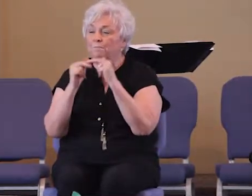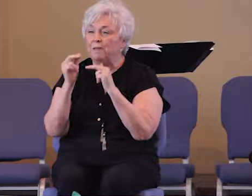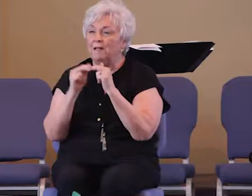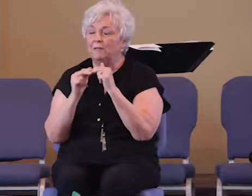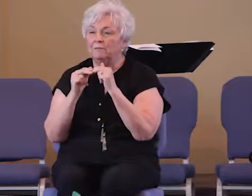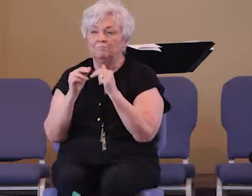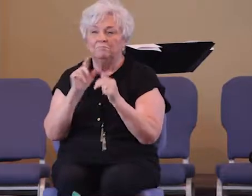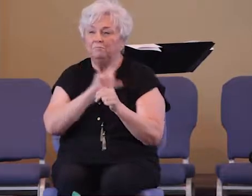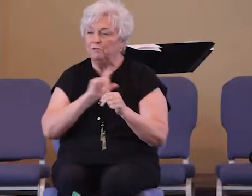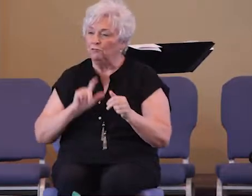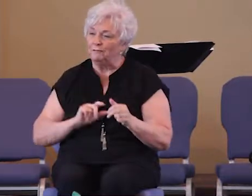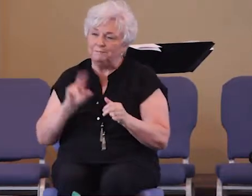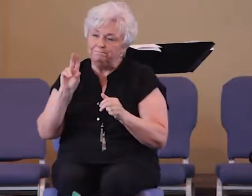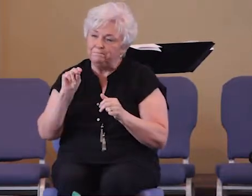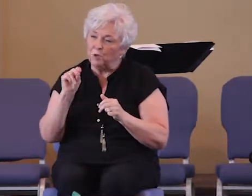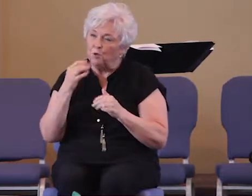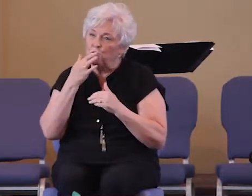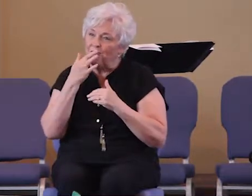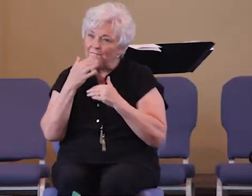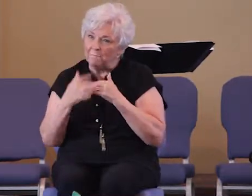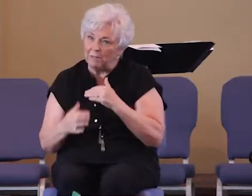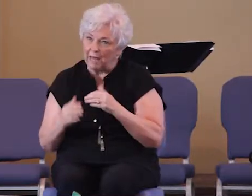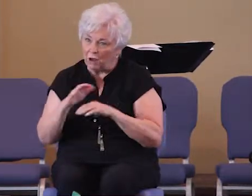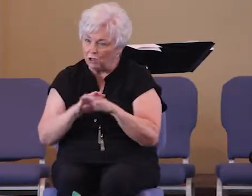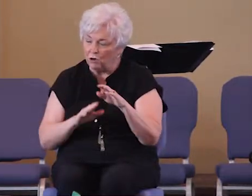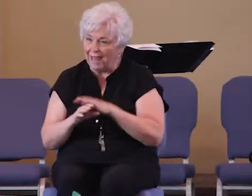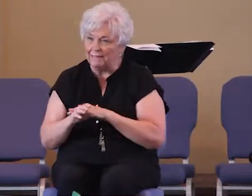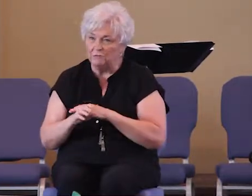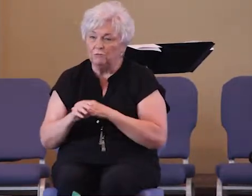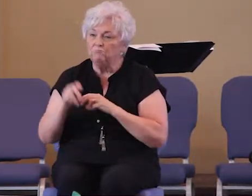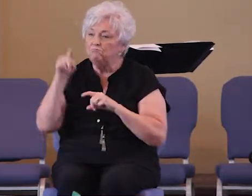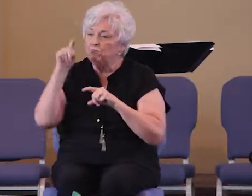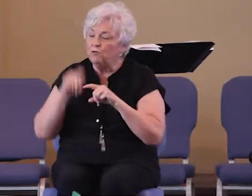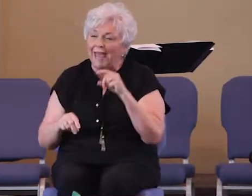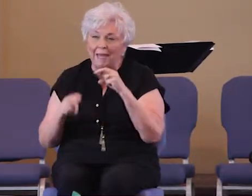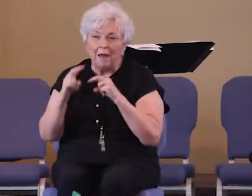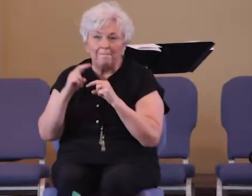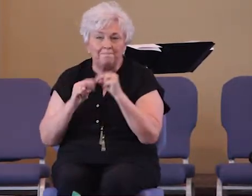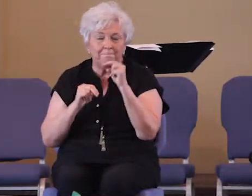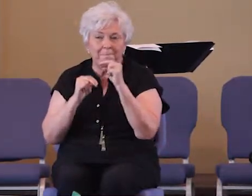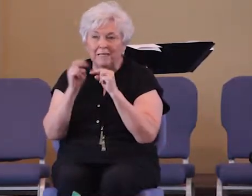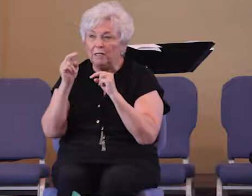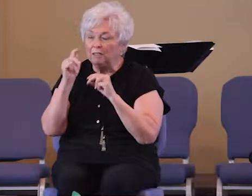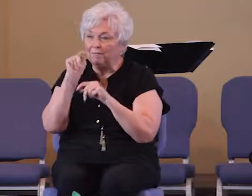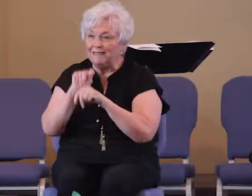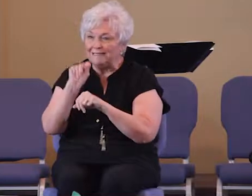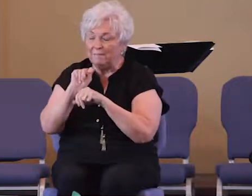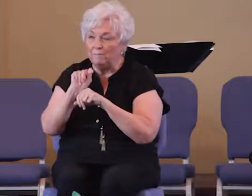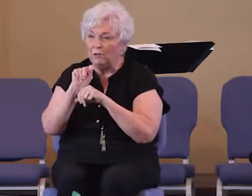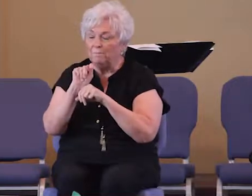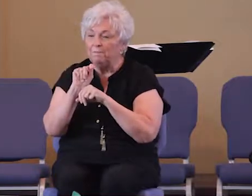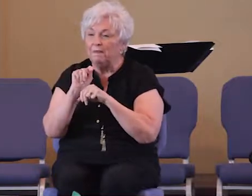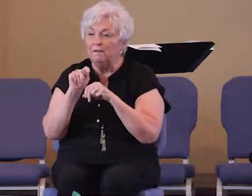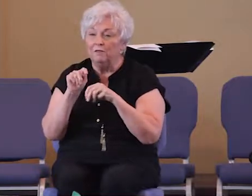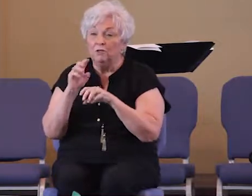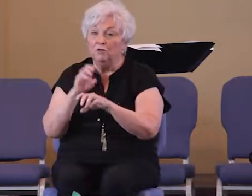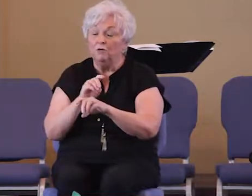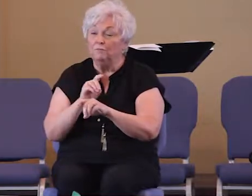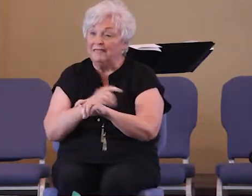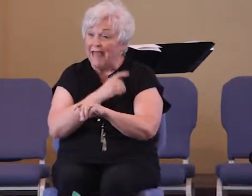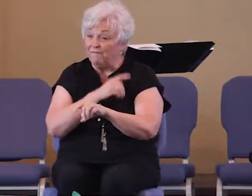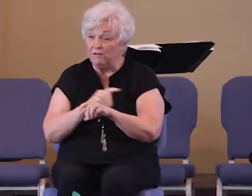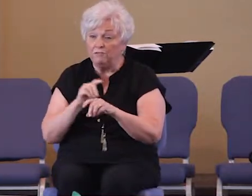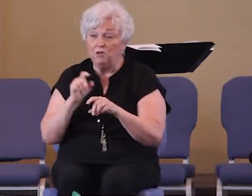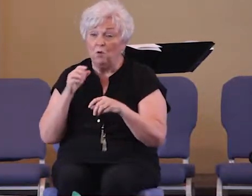your hands, and so you will not build a temple. Basically, David, you've done your job. You've been awesome at it. You're a man after my own